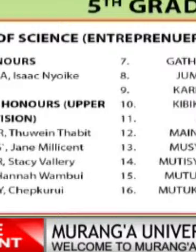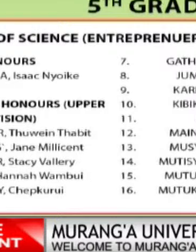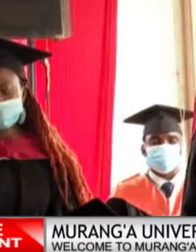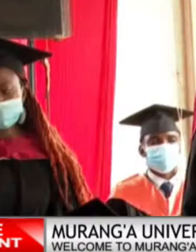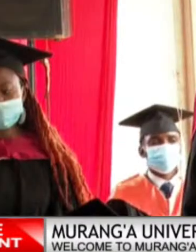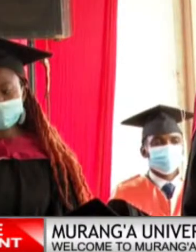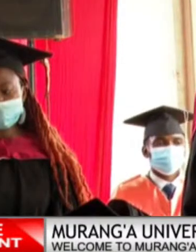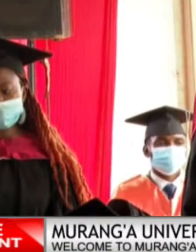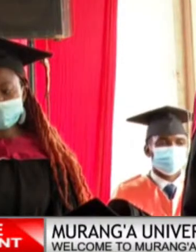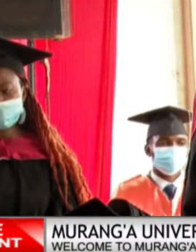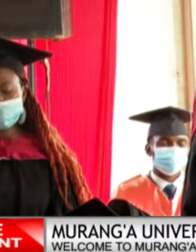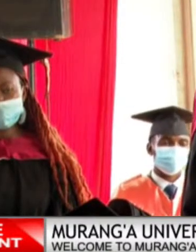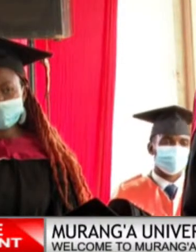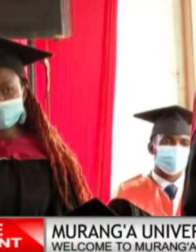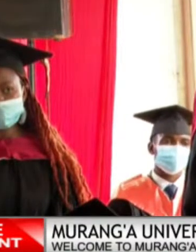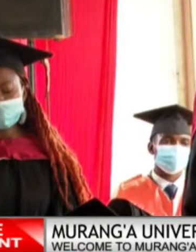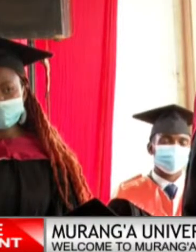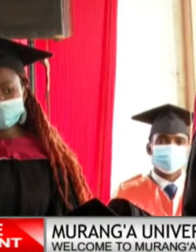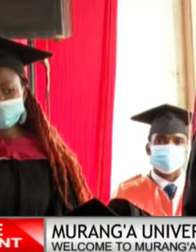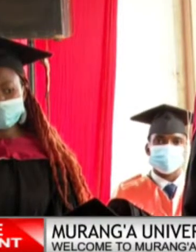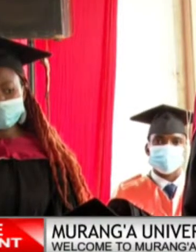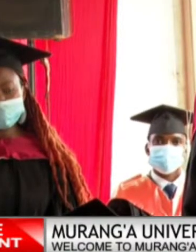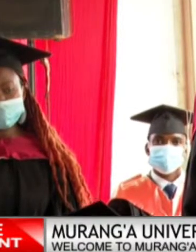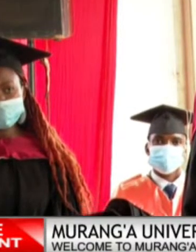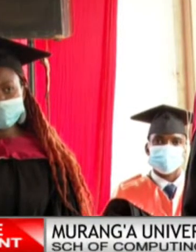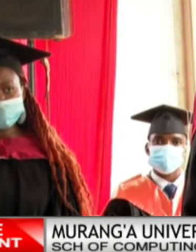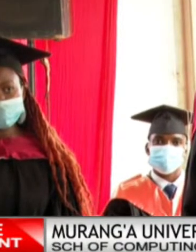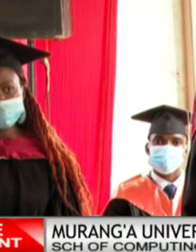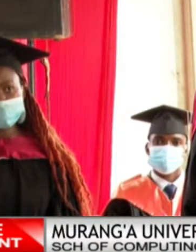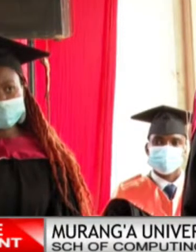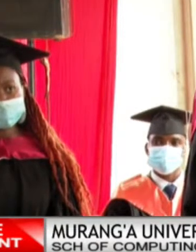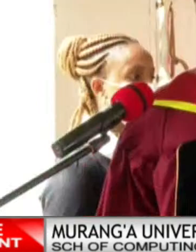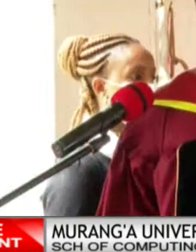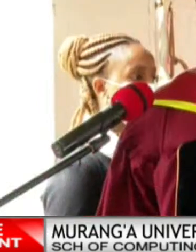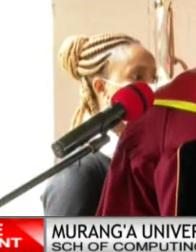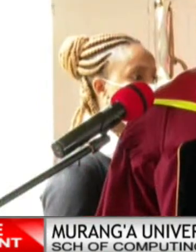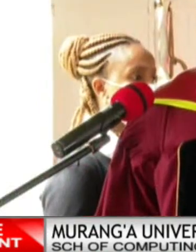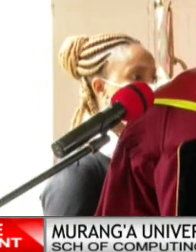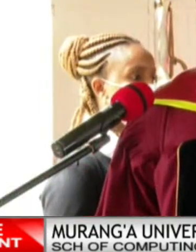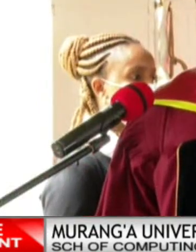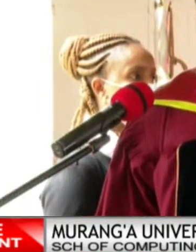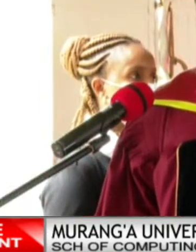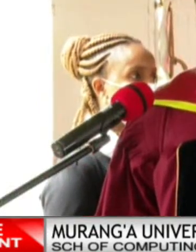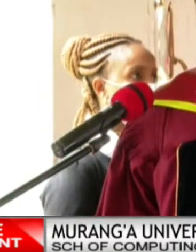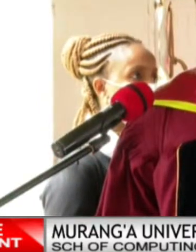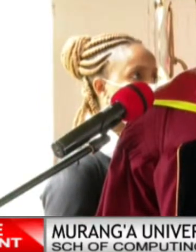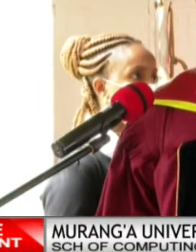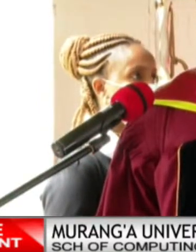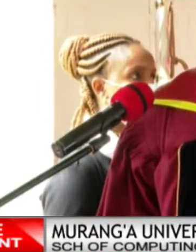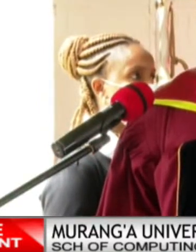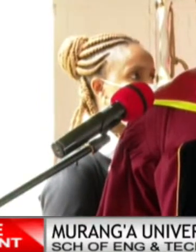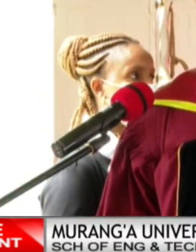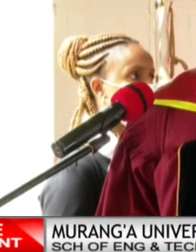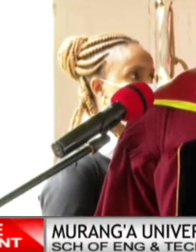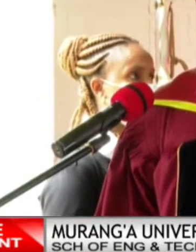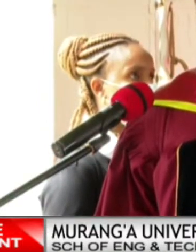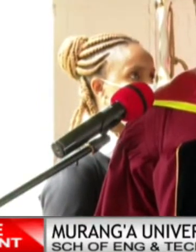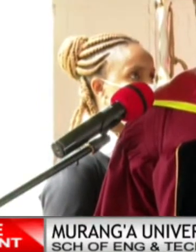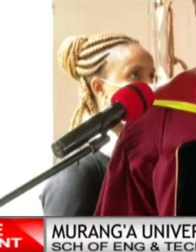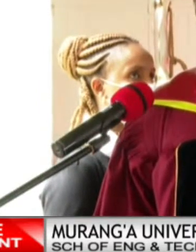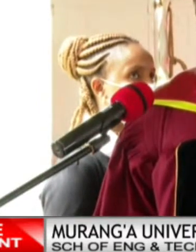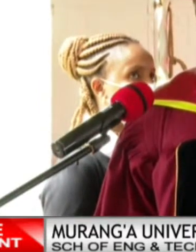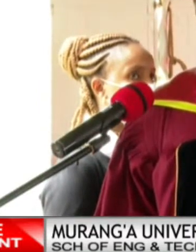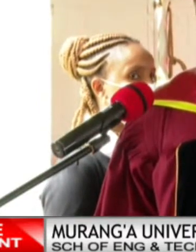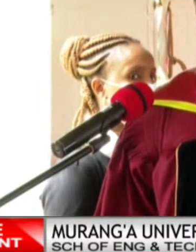Kavudhi, Kabadhi, Kilonzi, Kinoti, Kinywa, Kidhela, Kidhunzi, Kwamboka, Lilian,